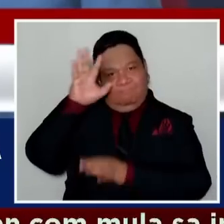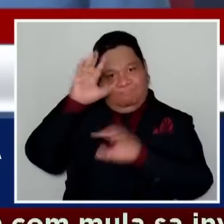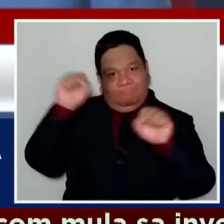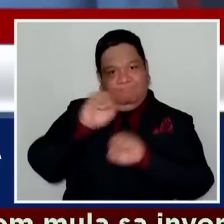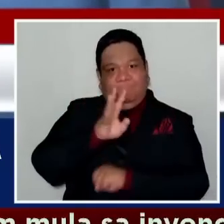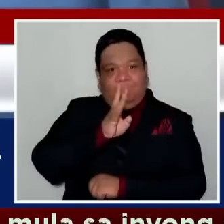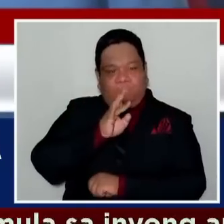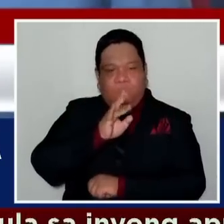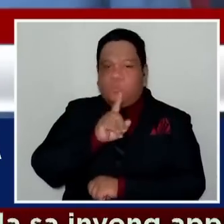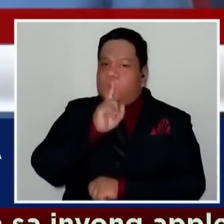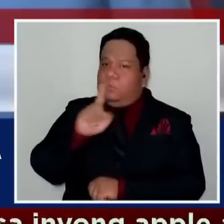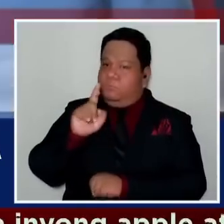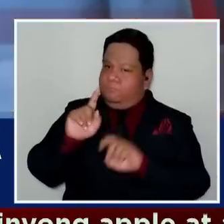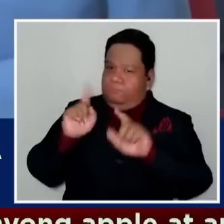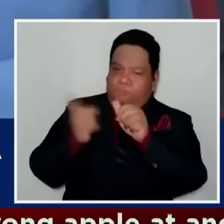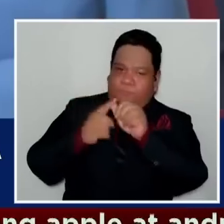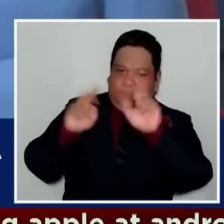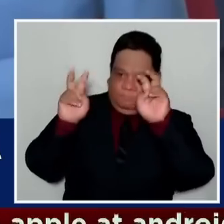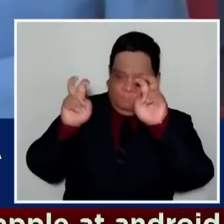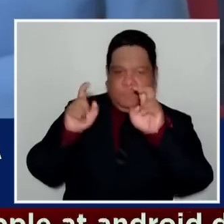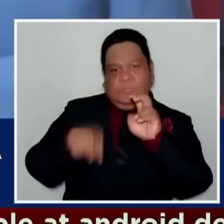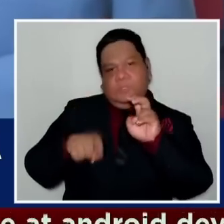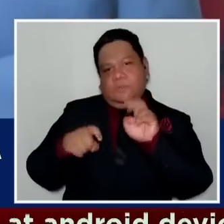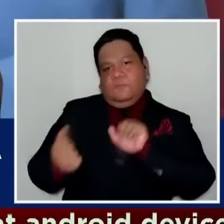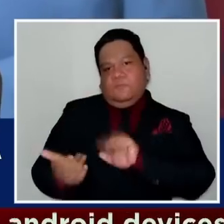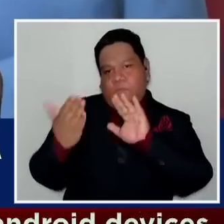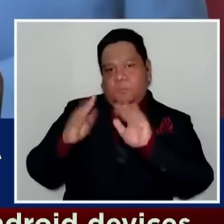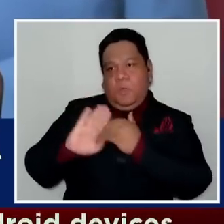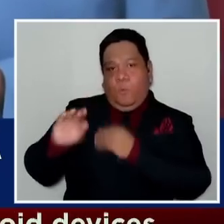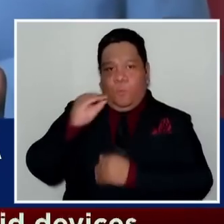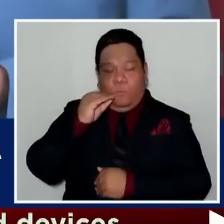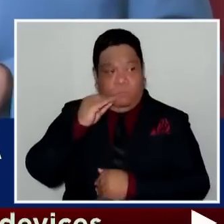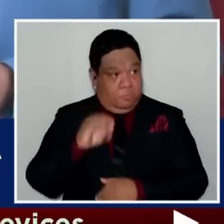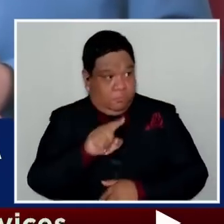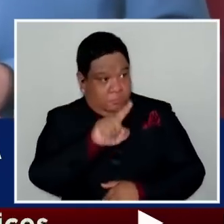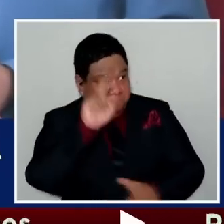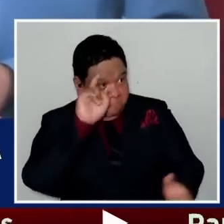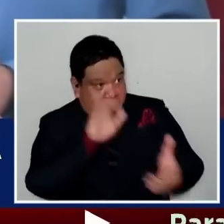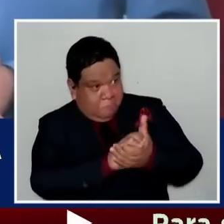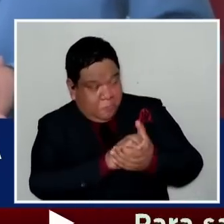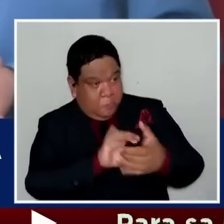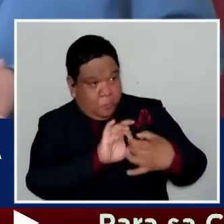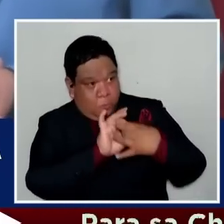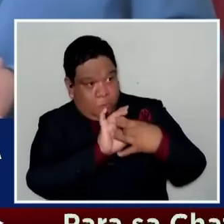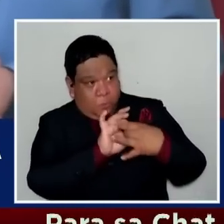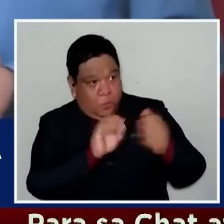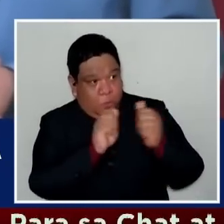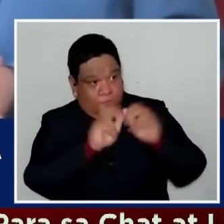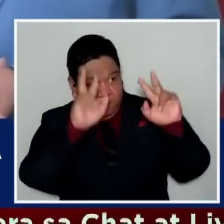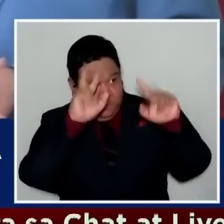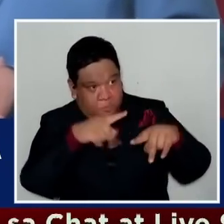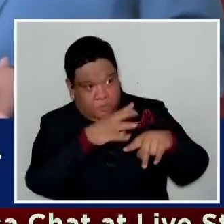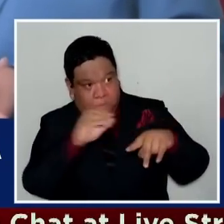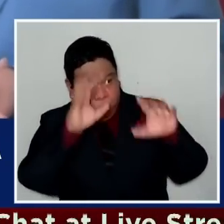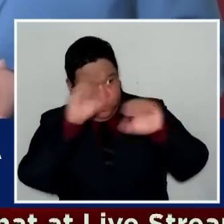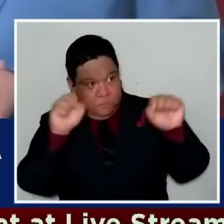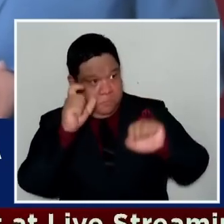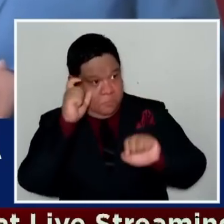major issues that we have to face back home. And do you believe cooperation with the Vice President and President Biden will get you closer